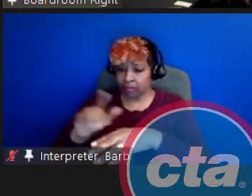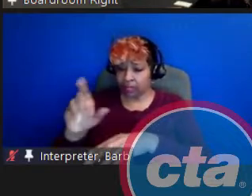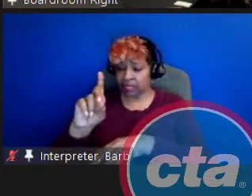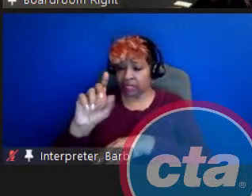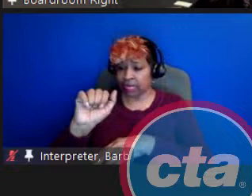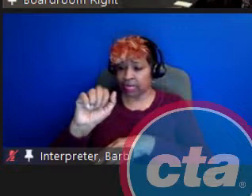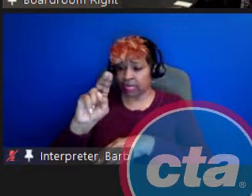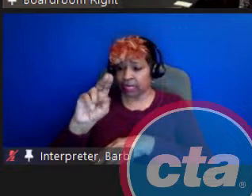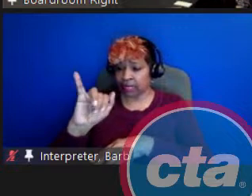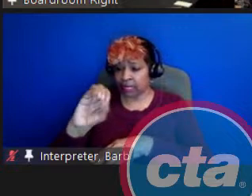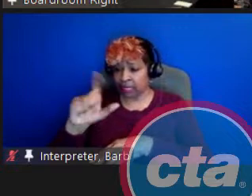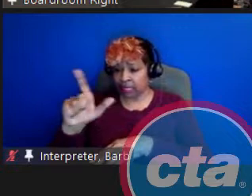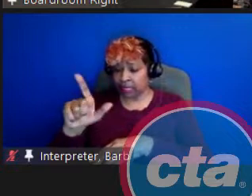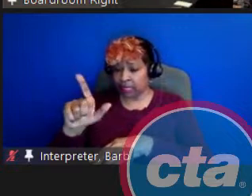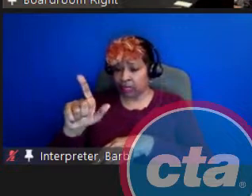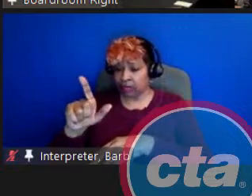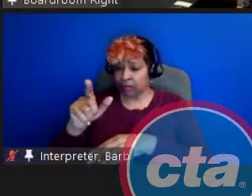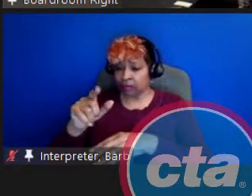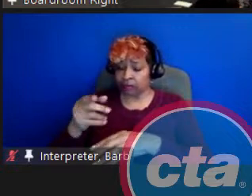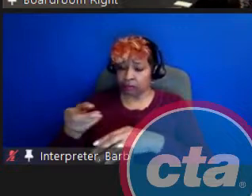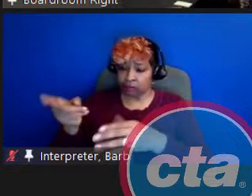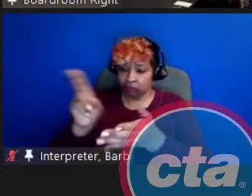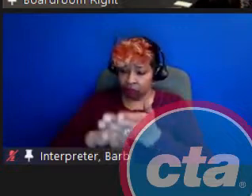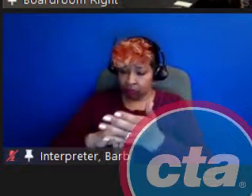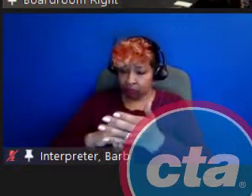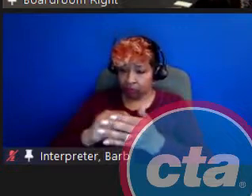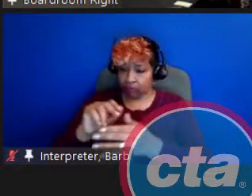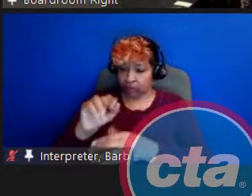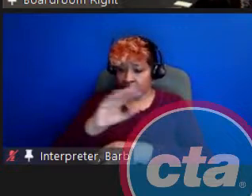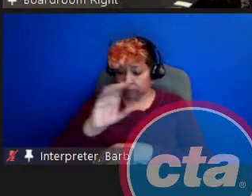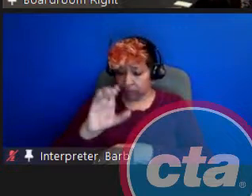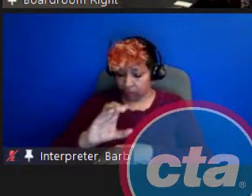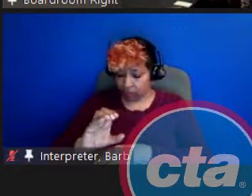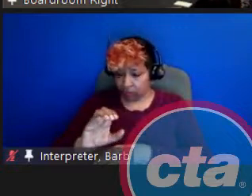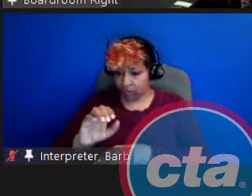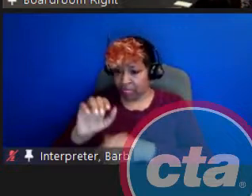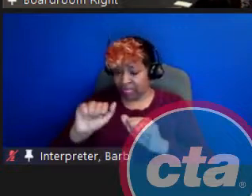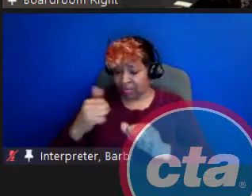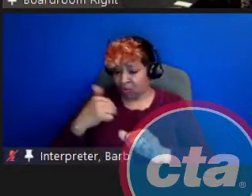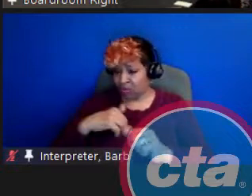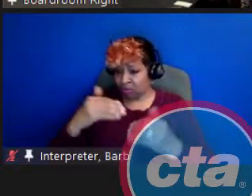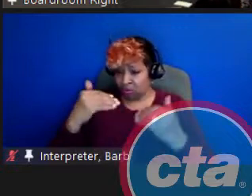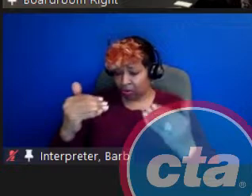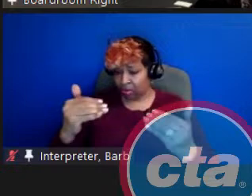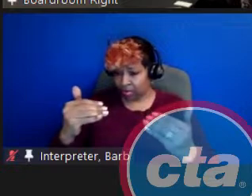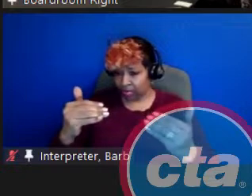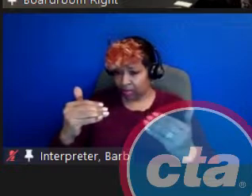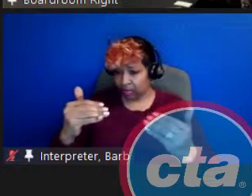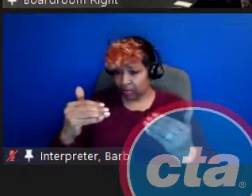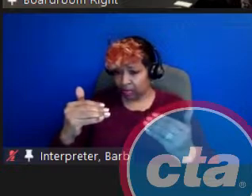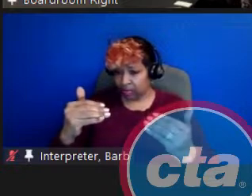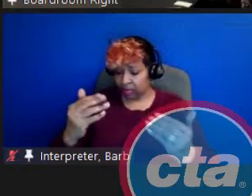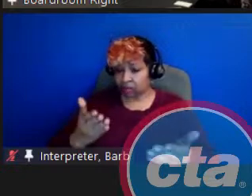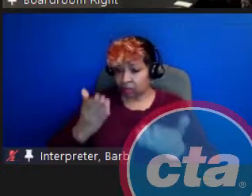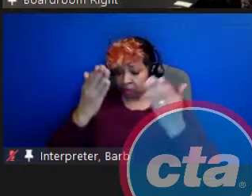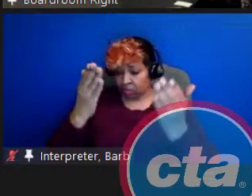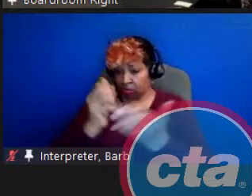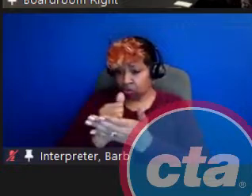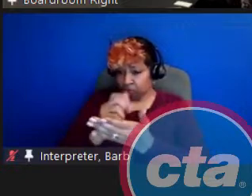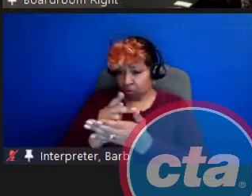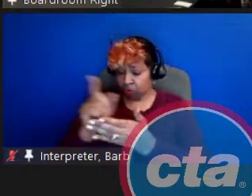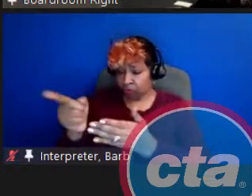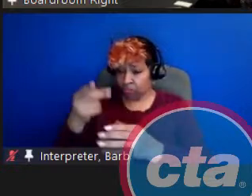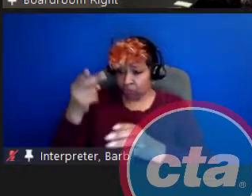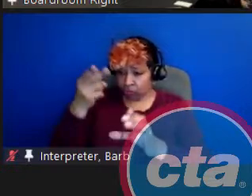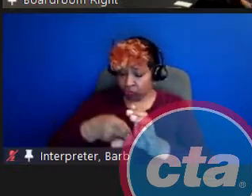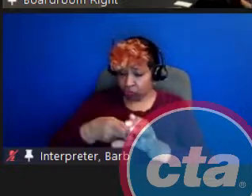joined us on Zoom. Okay. So can we move forward with the motion to approve her joining